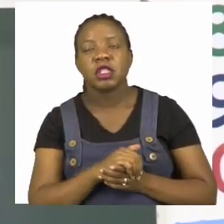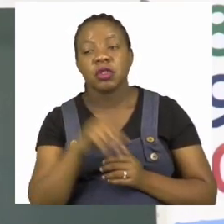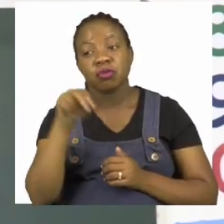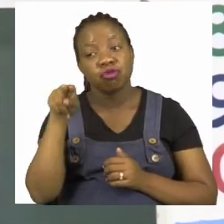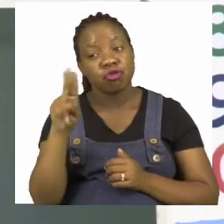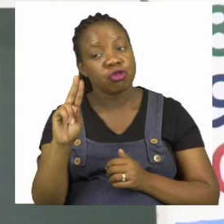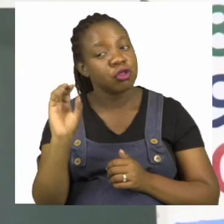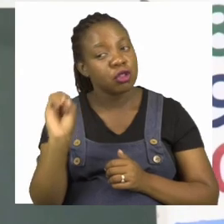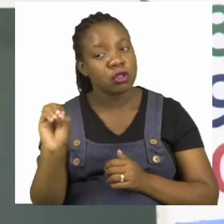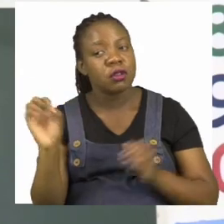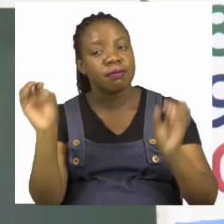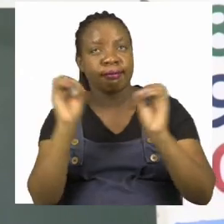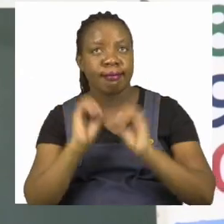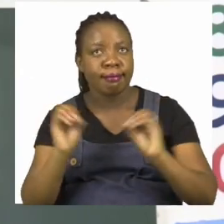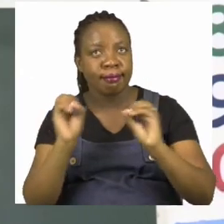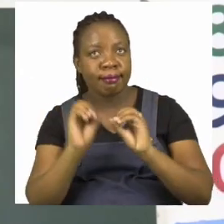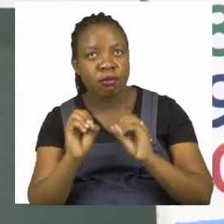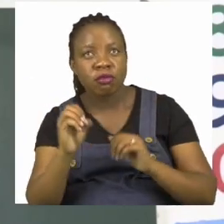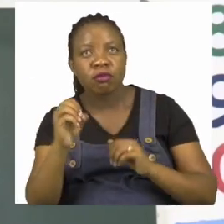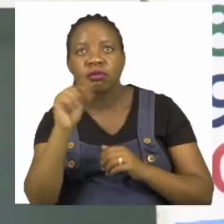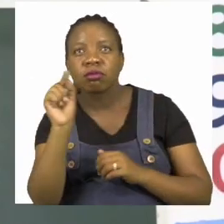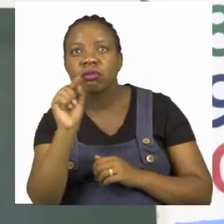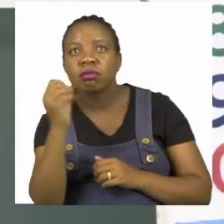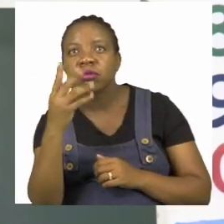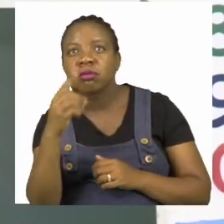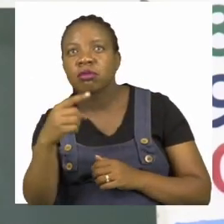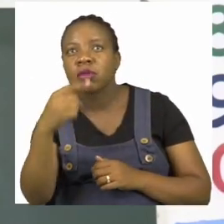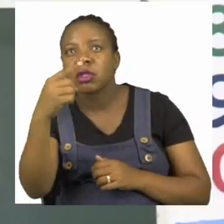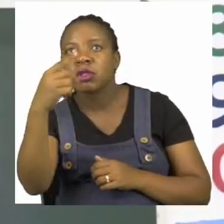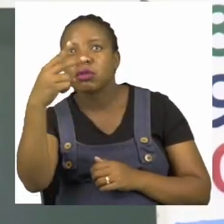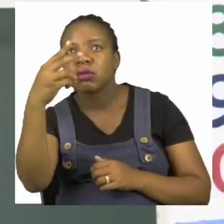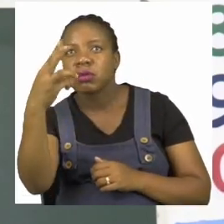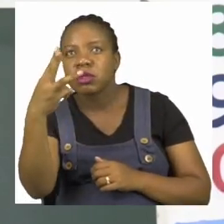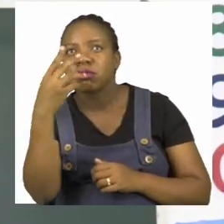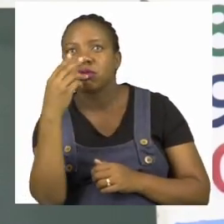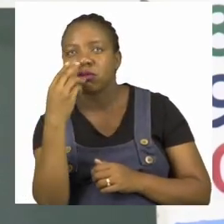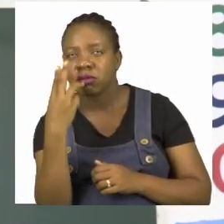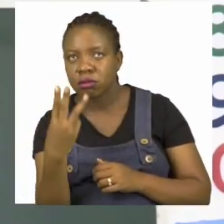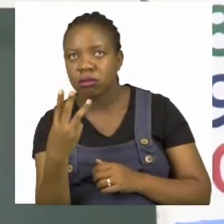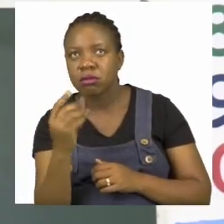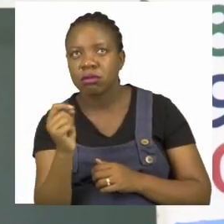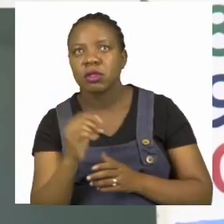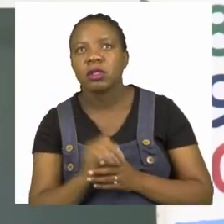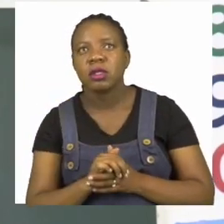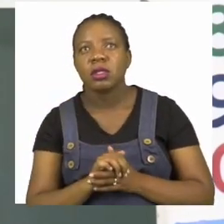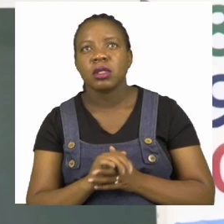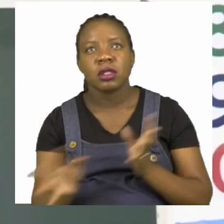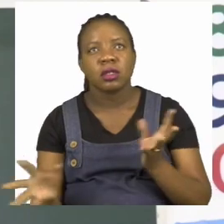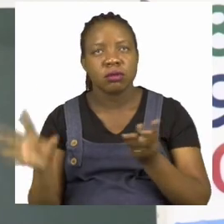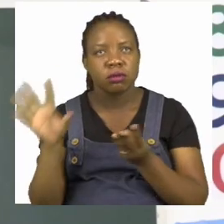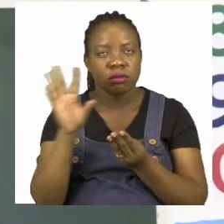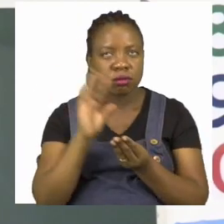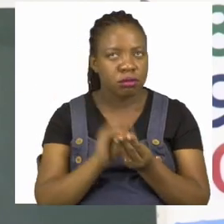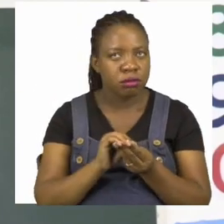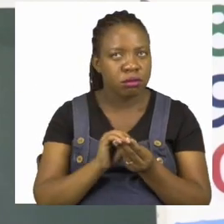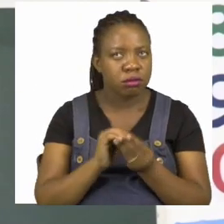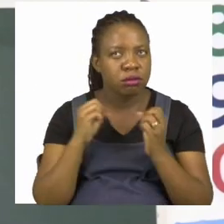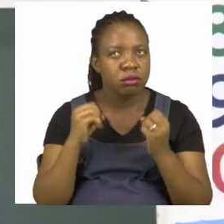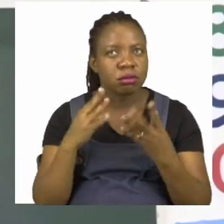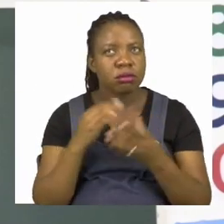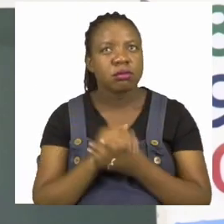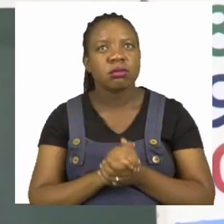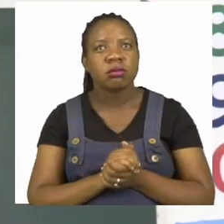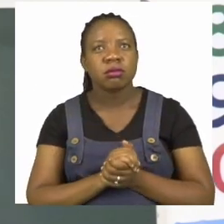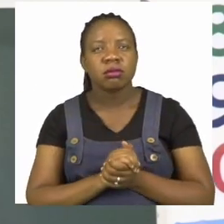So if we're going to add them all together to make one whole number, we need to start at our hundreds. So